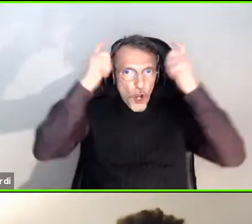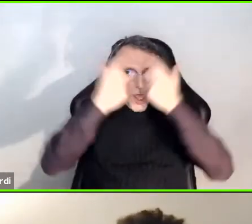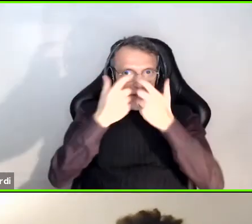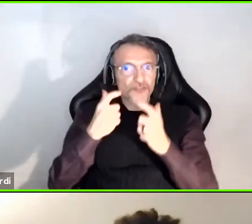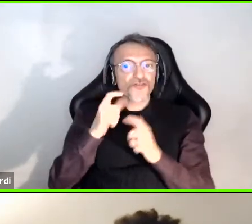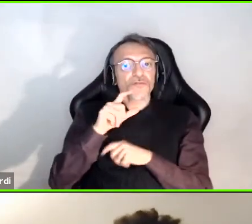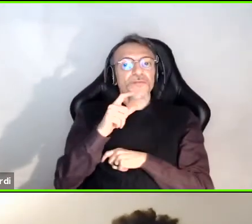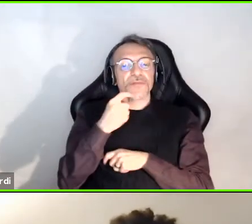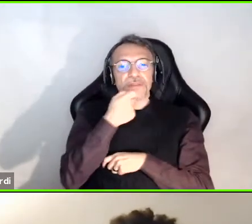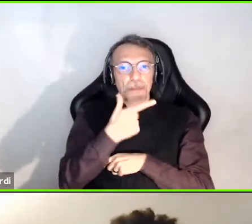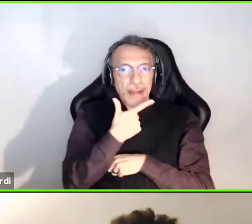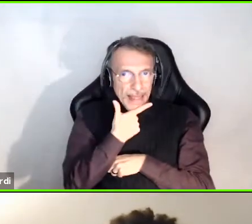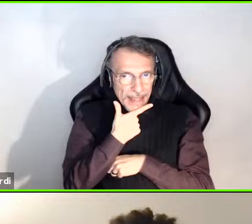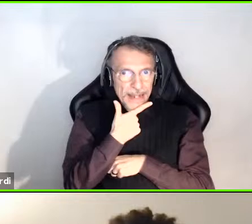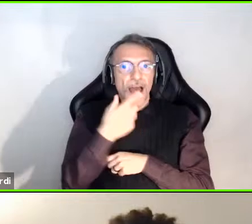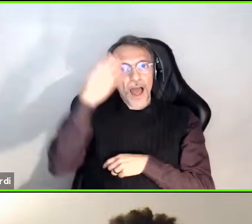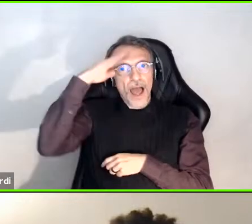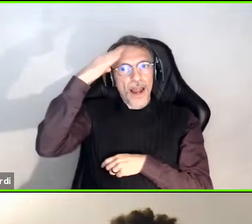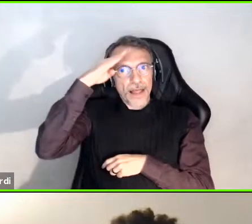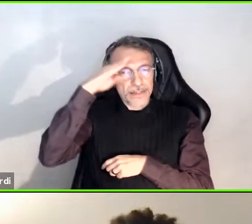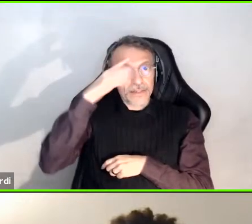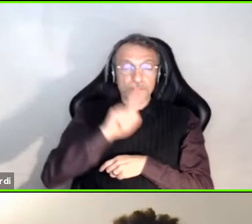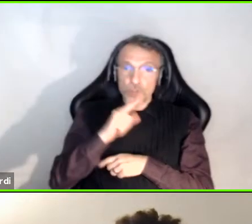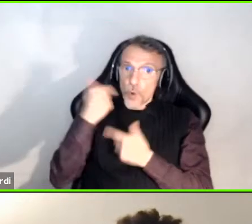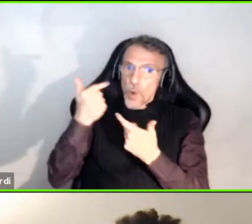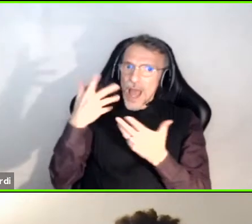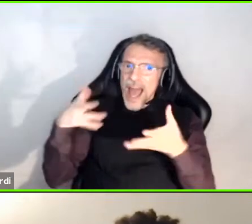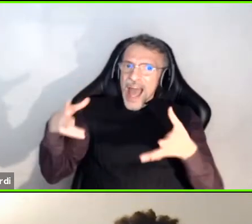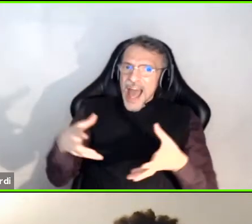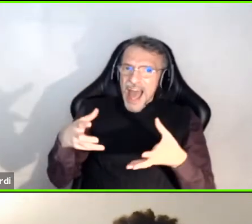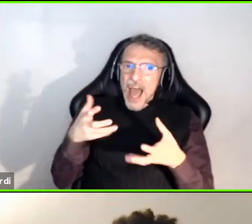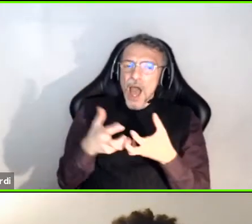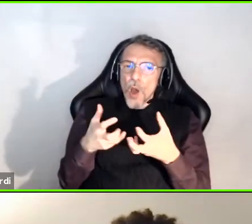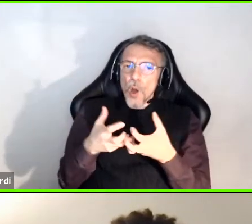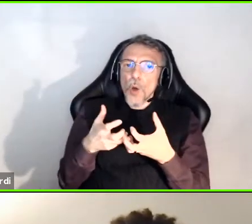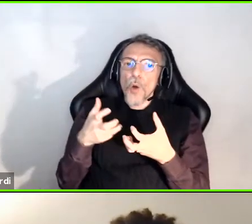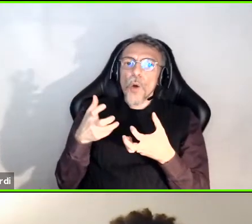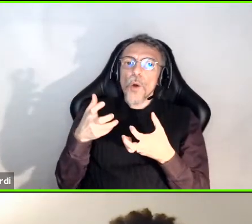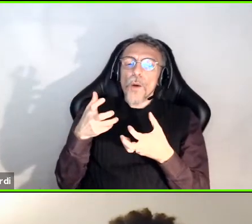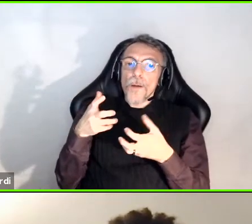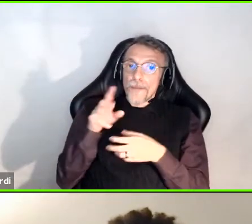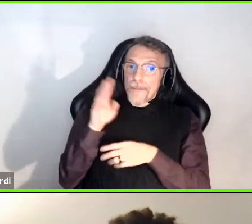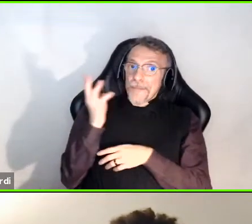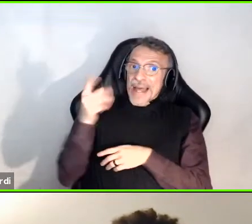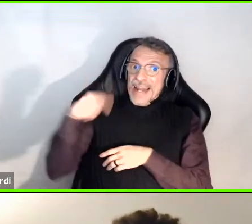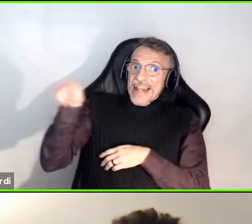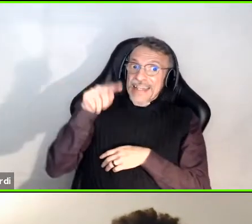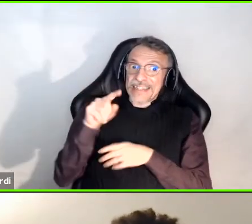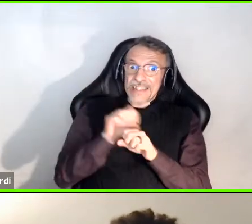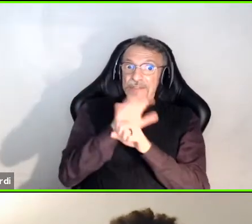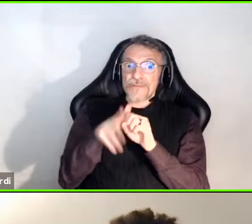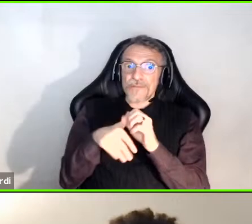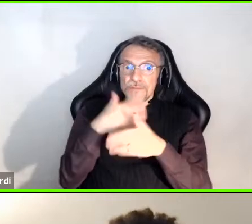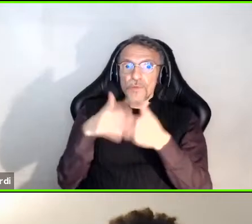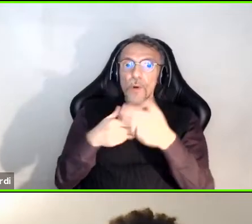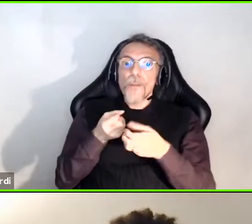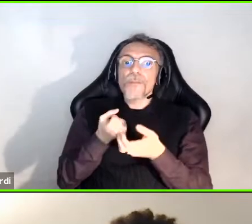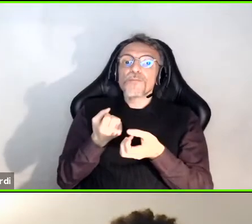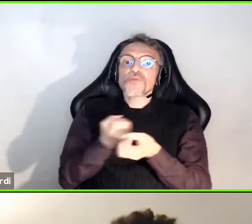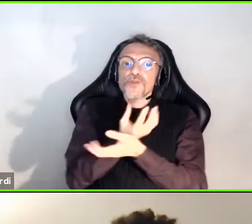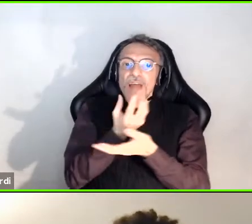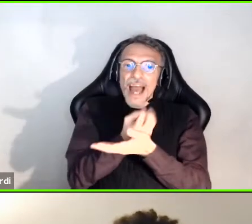panel. My question is how the panelists today expect the work of the COVID vaccine production, purchase and